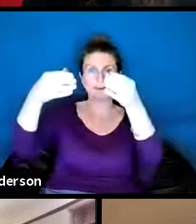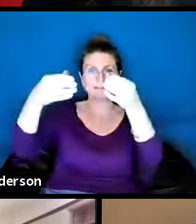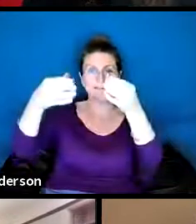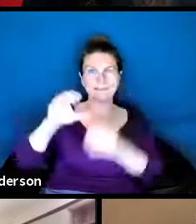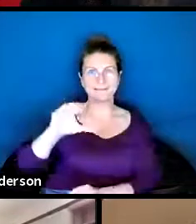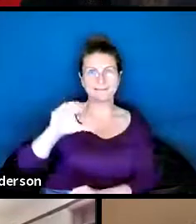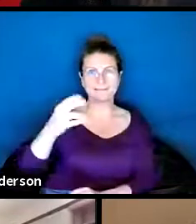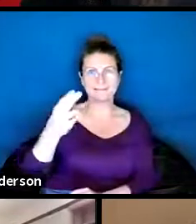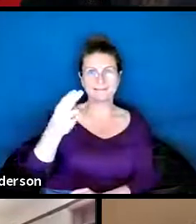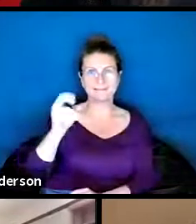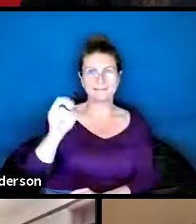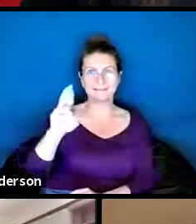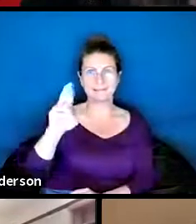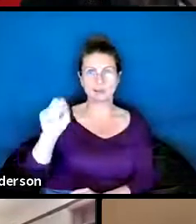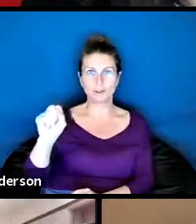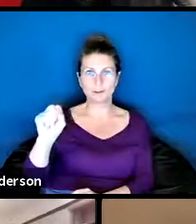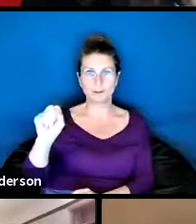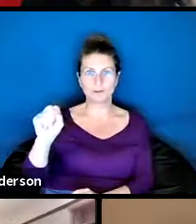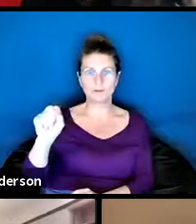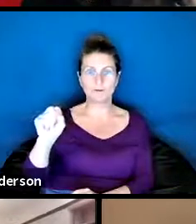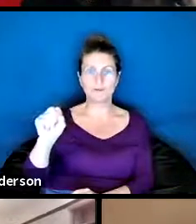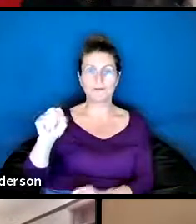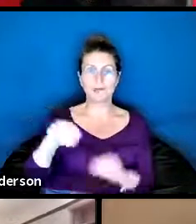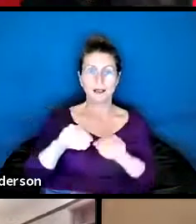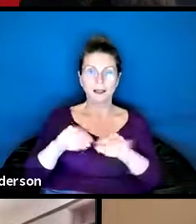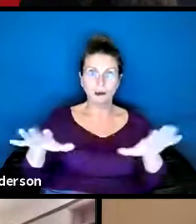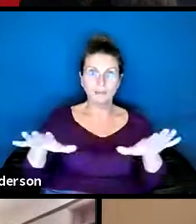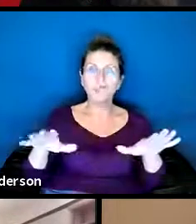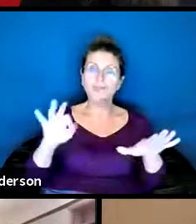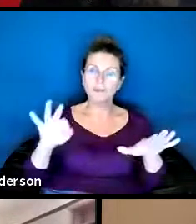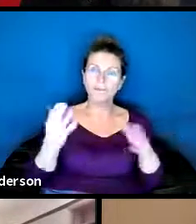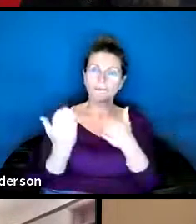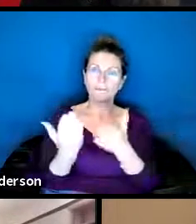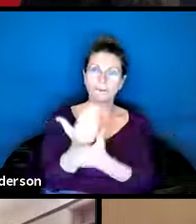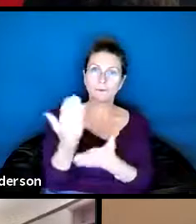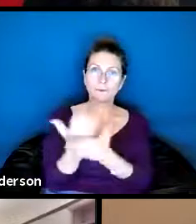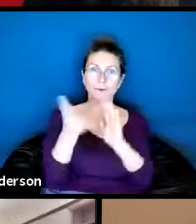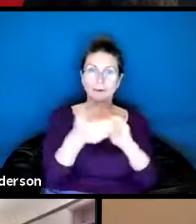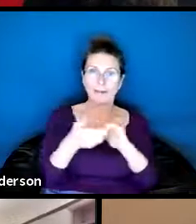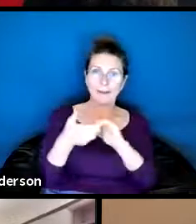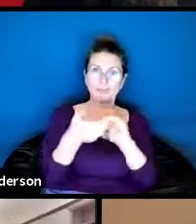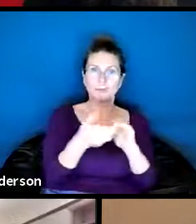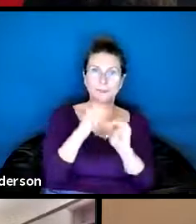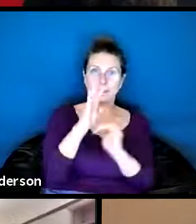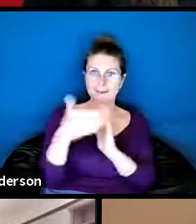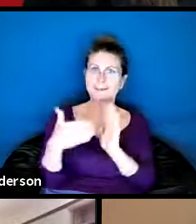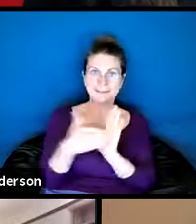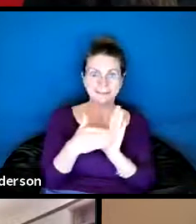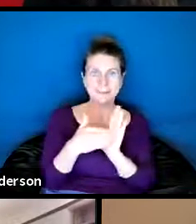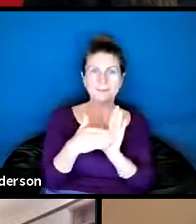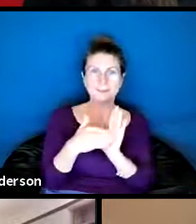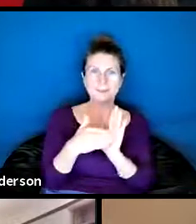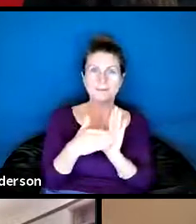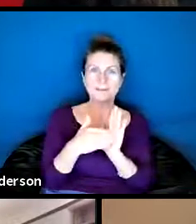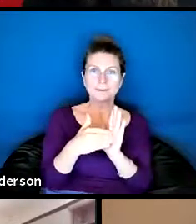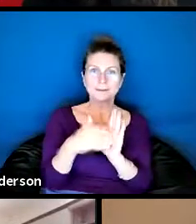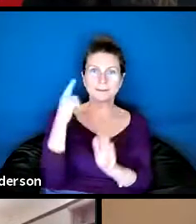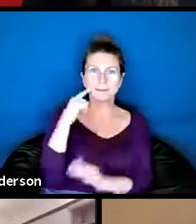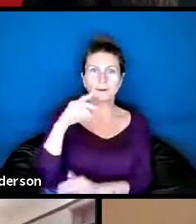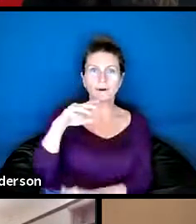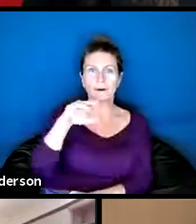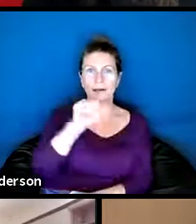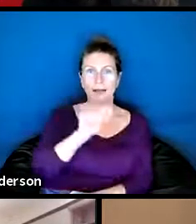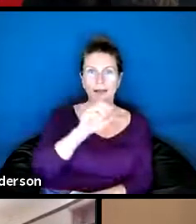the launch of the new collaborating center on antimicrobial resistance.